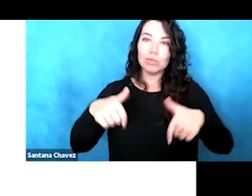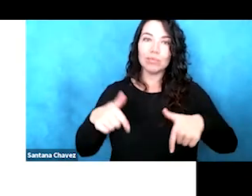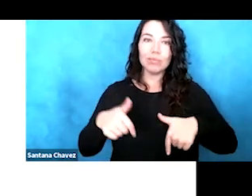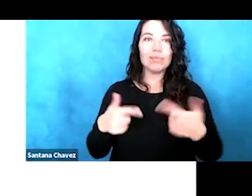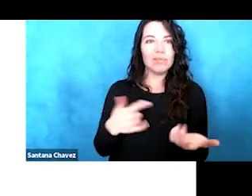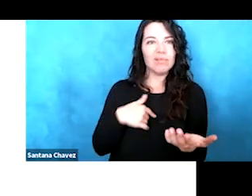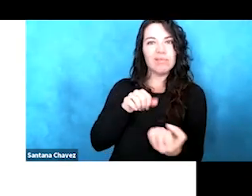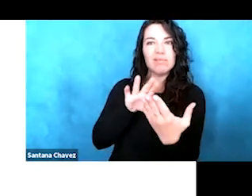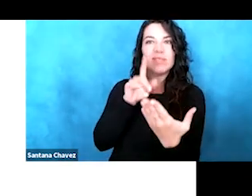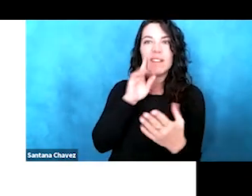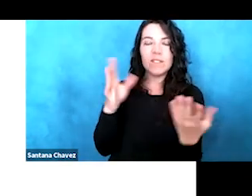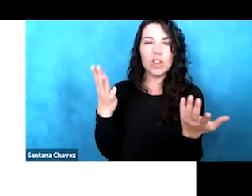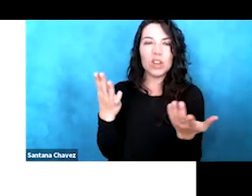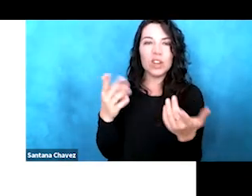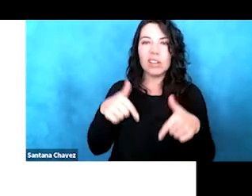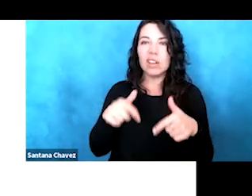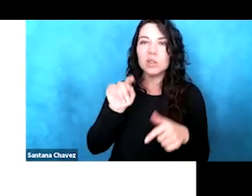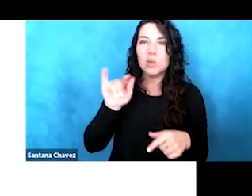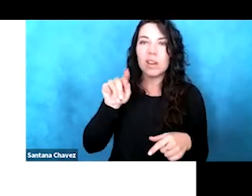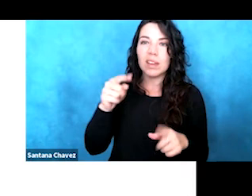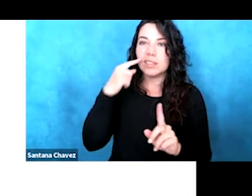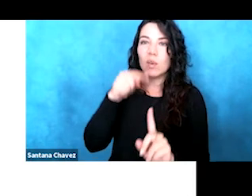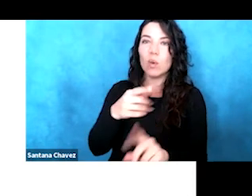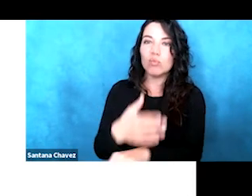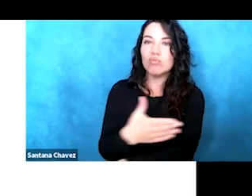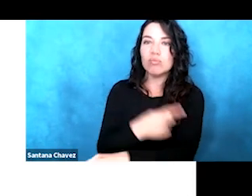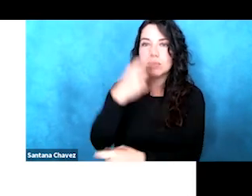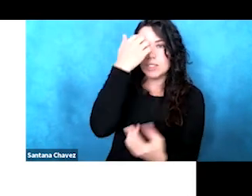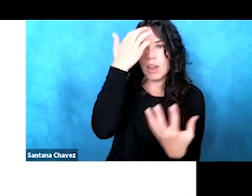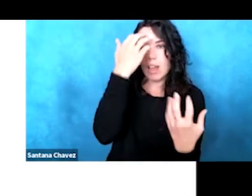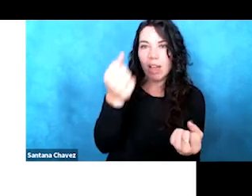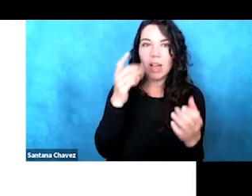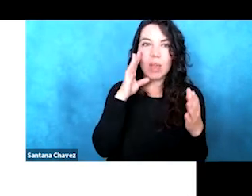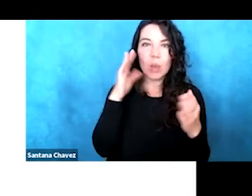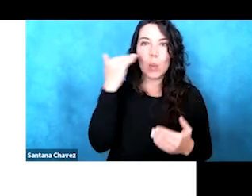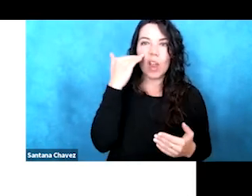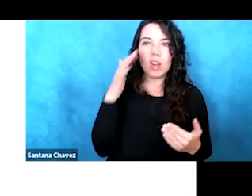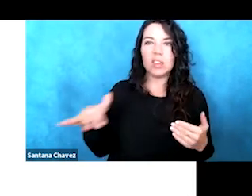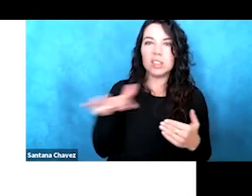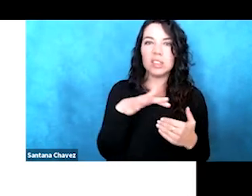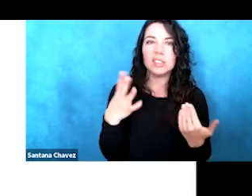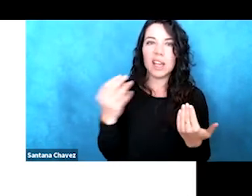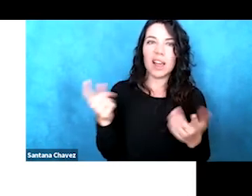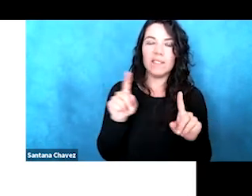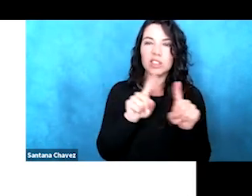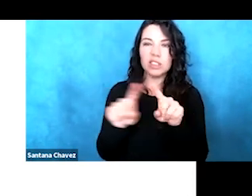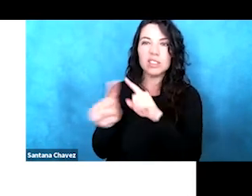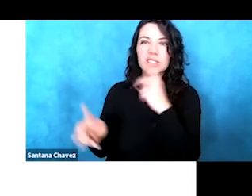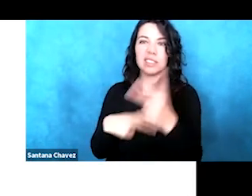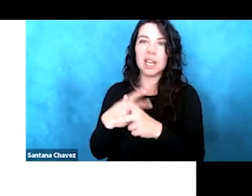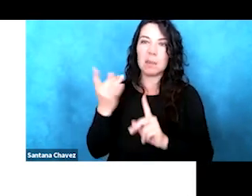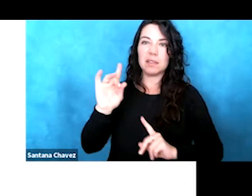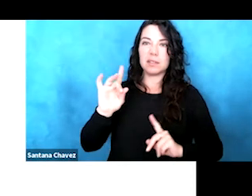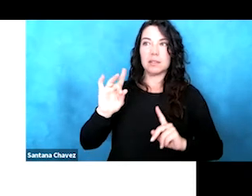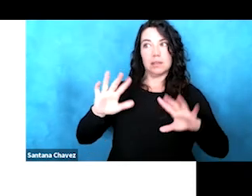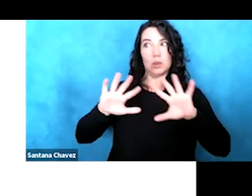the world's youth. President Biden talked of the existential threat of climate change. This is just one of many challenges that